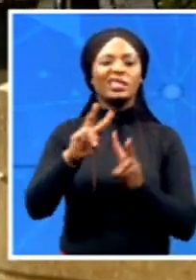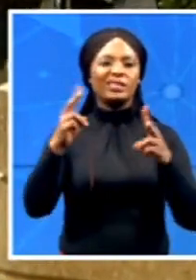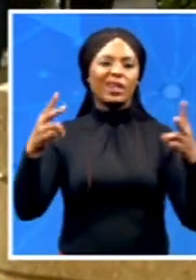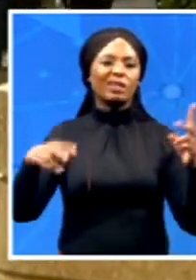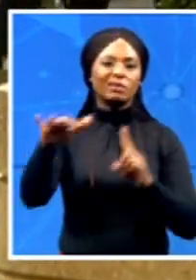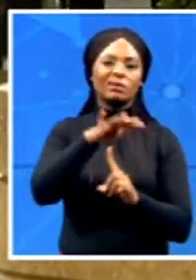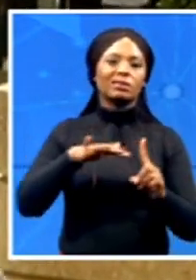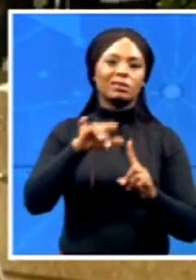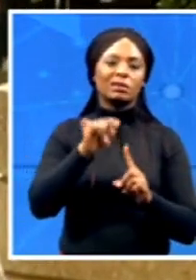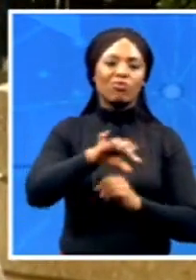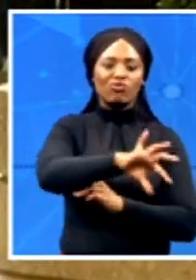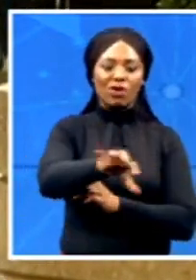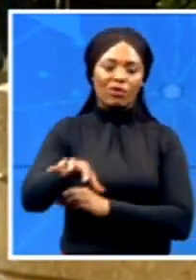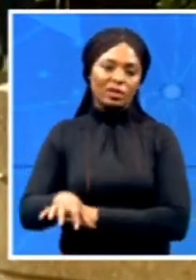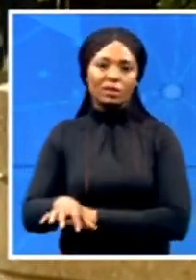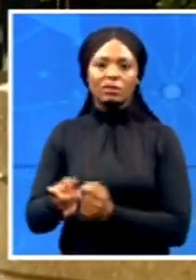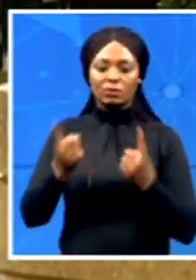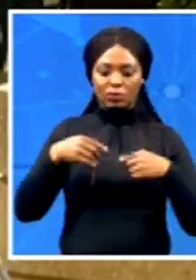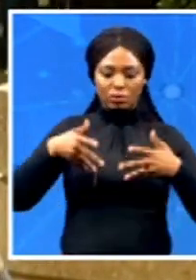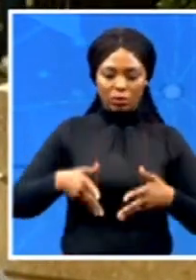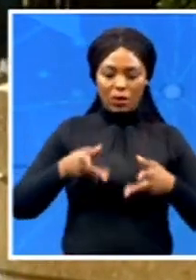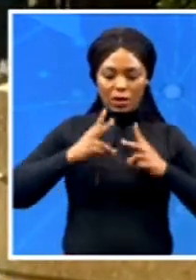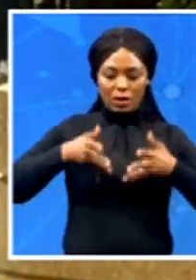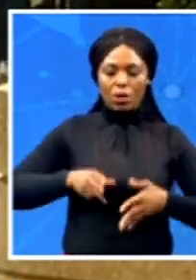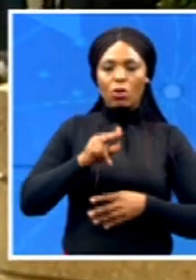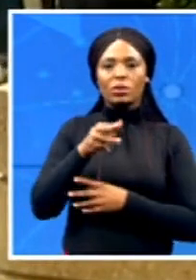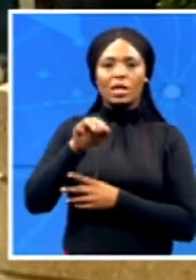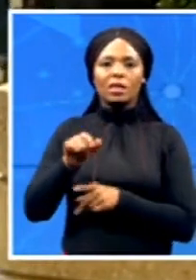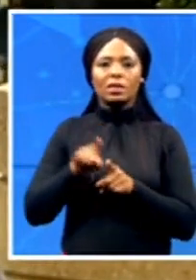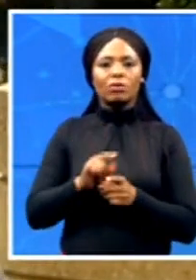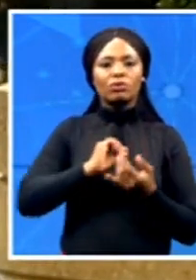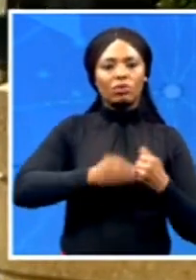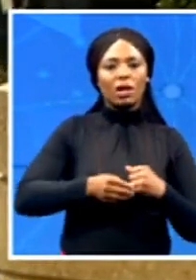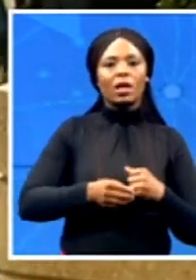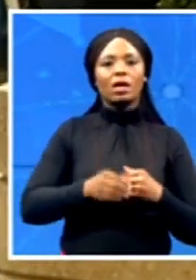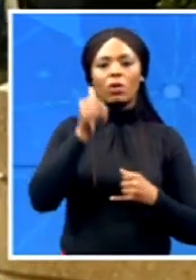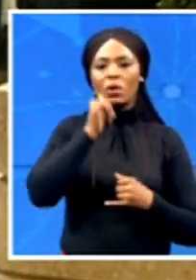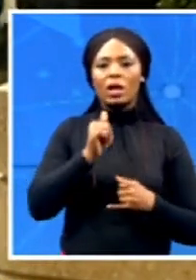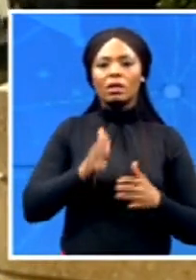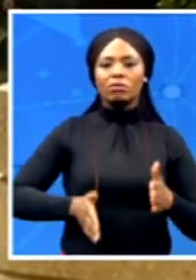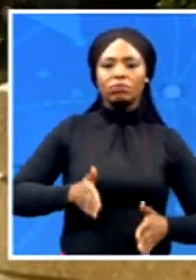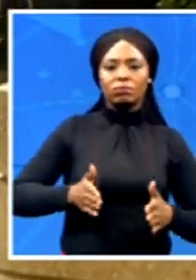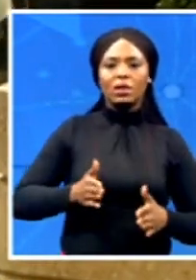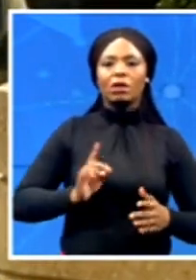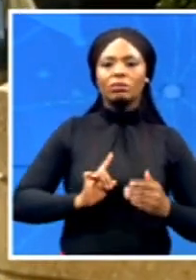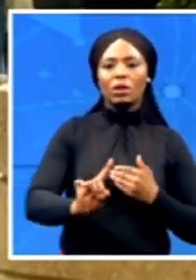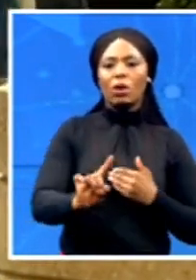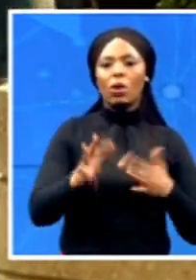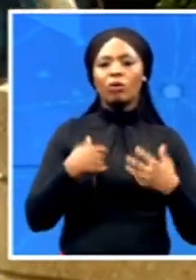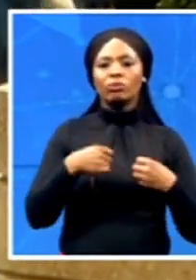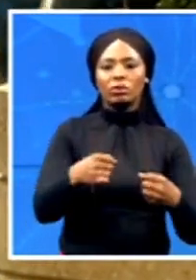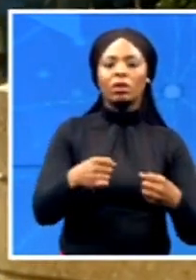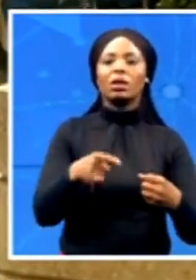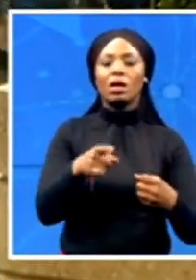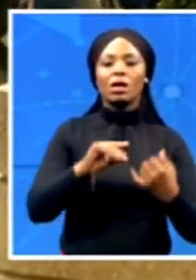the congestion of people who are passing through Mthatha. And as you heard from him, they are ready to accept, they are ready